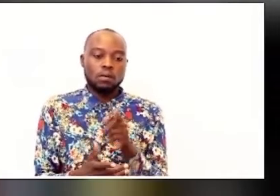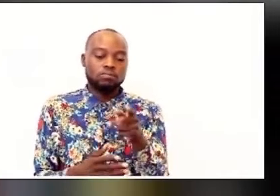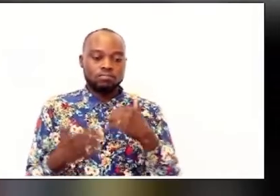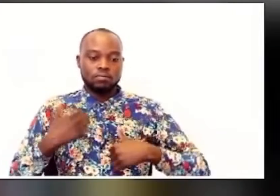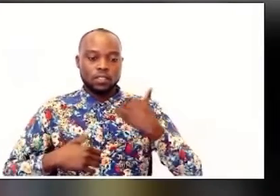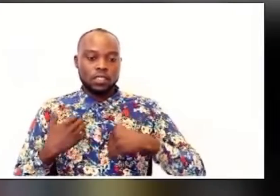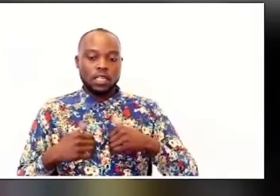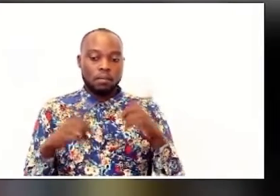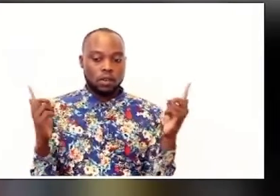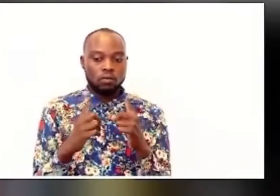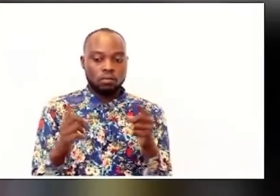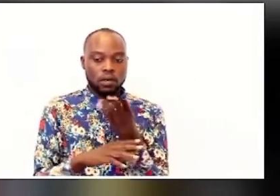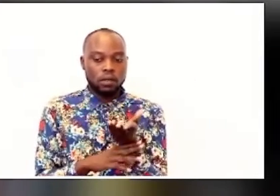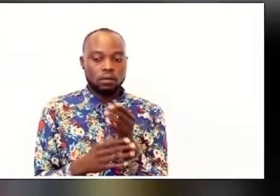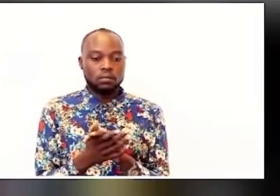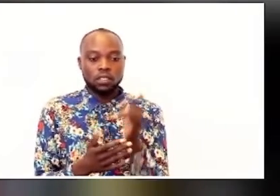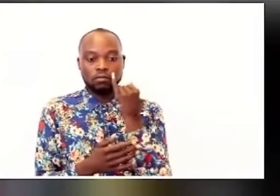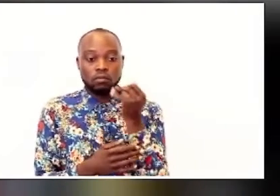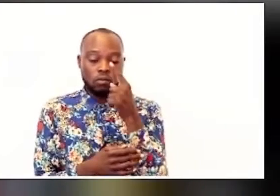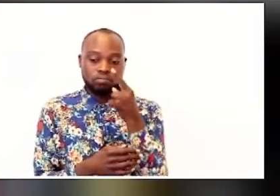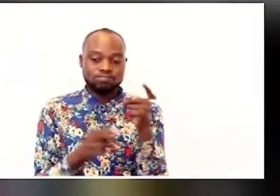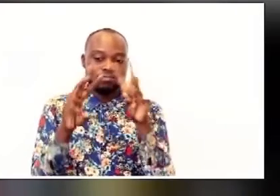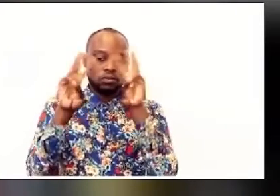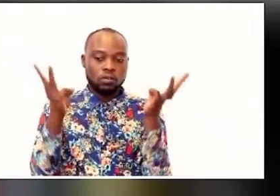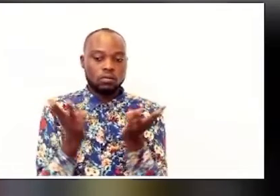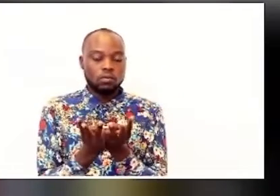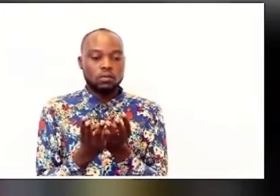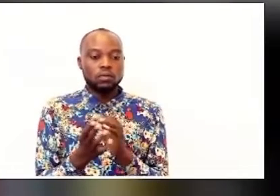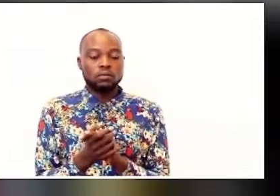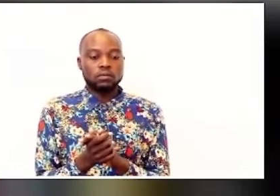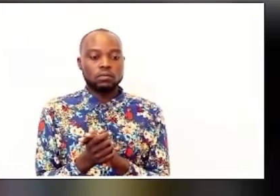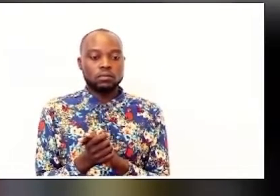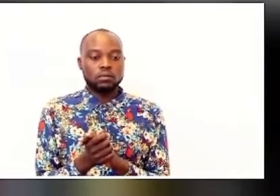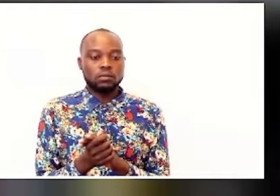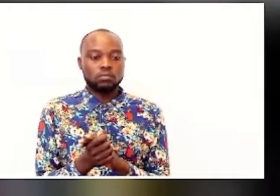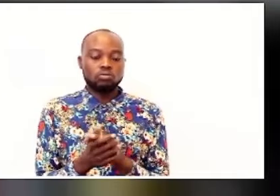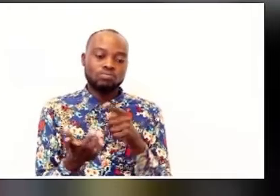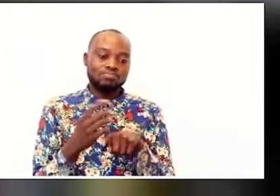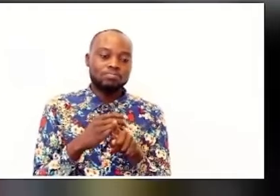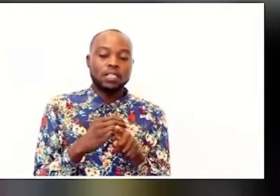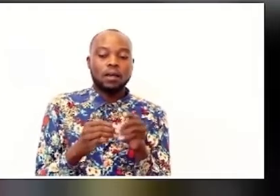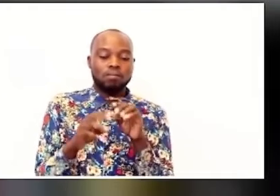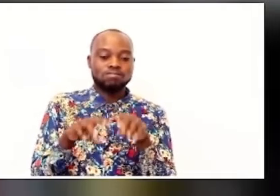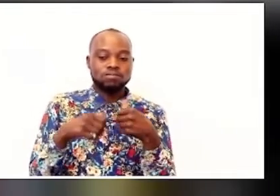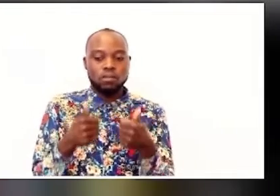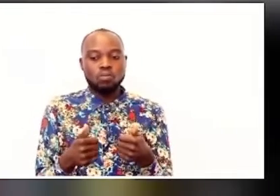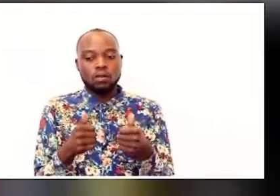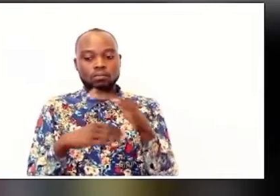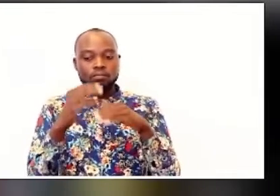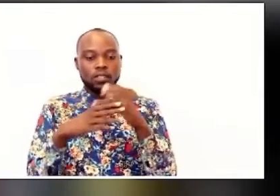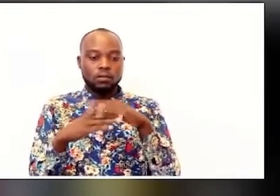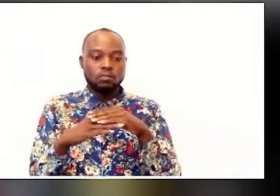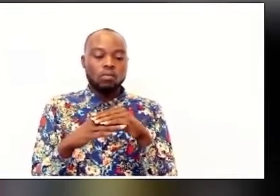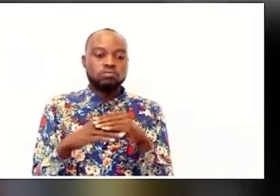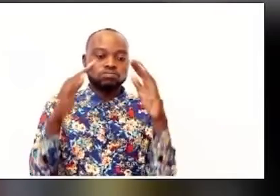we're facing. If you look at the world, it's currently undergoing, a massive restructuring. We're seeing the restructuring of the